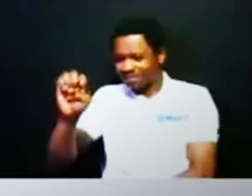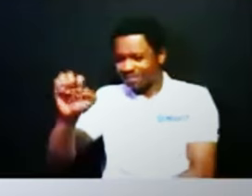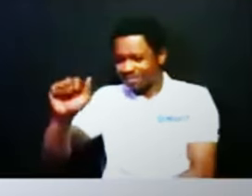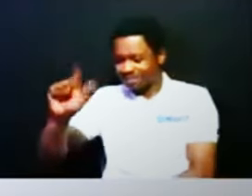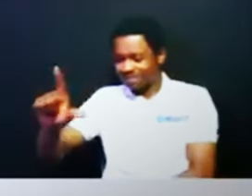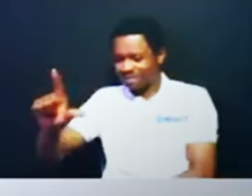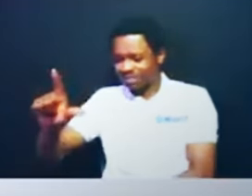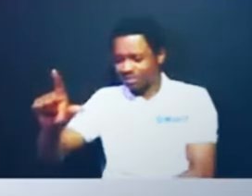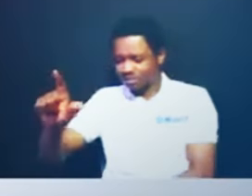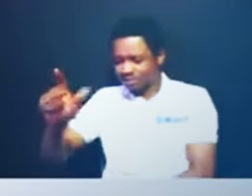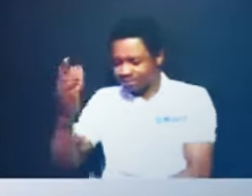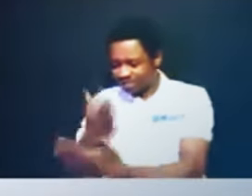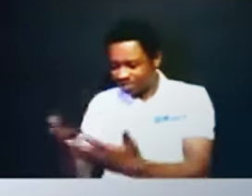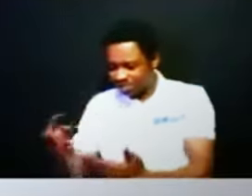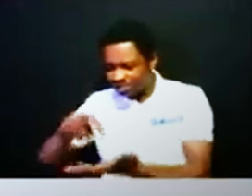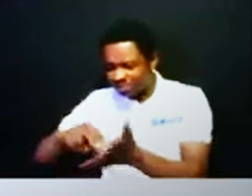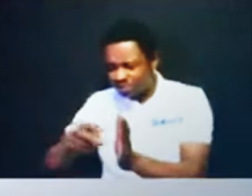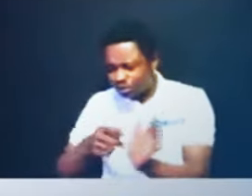it.